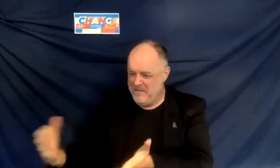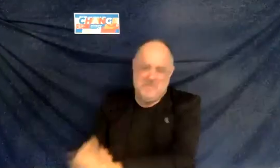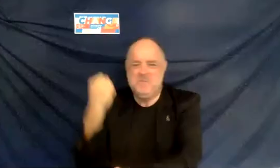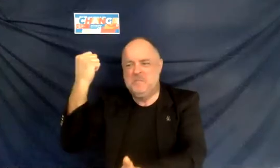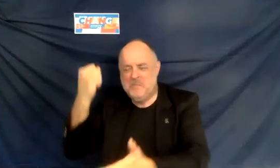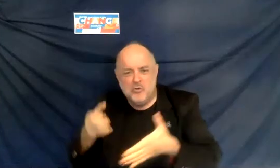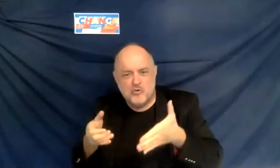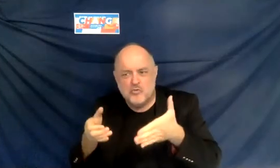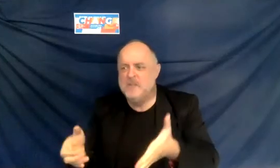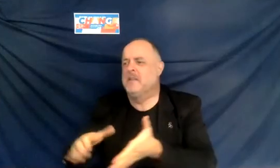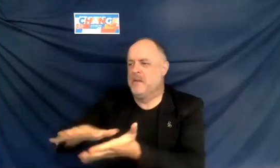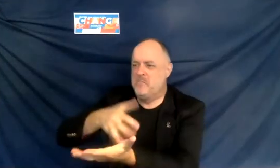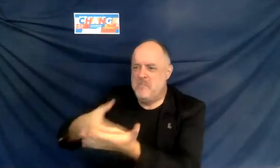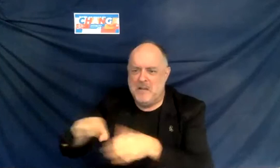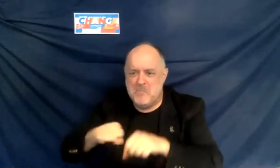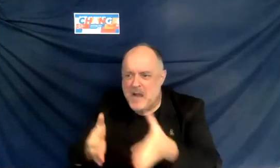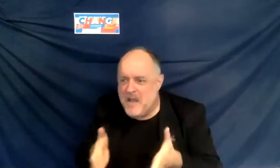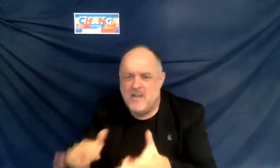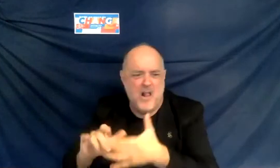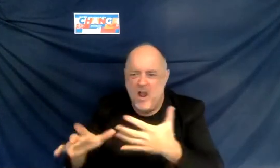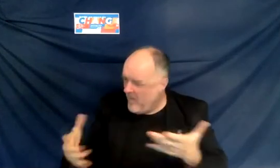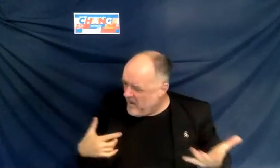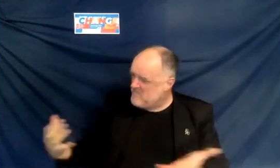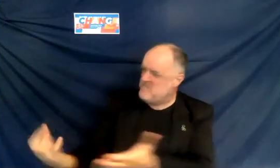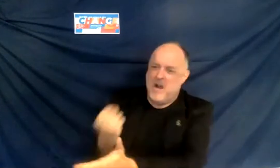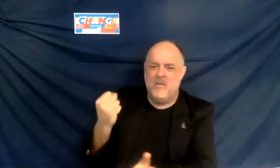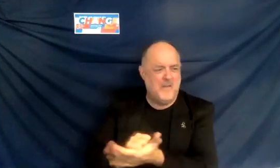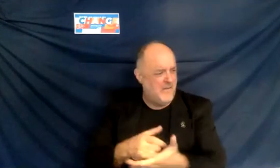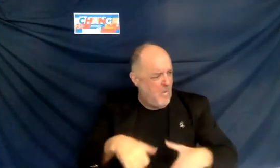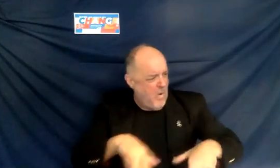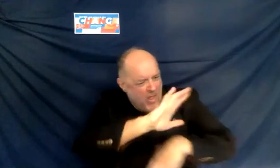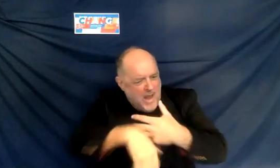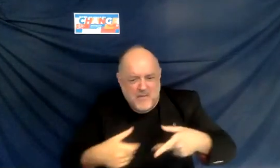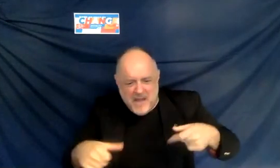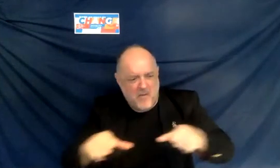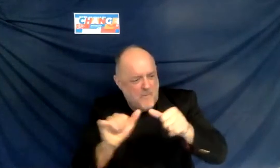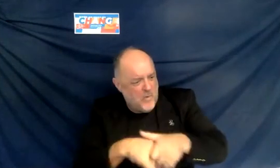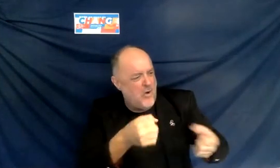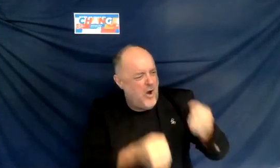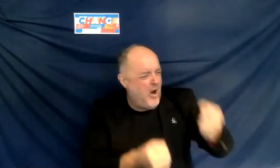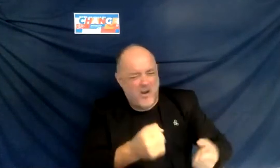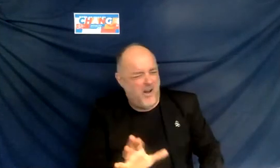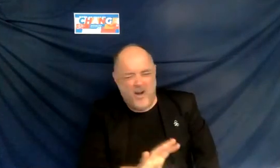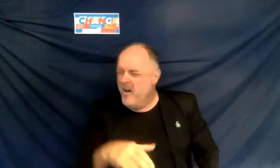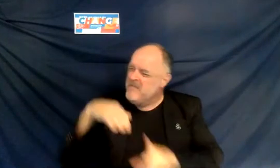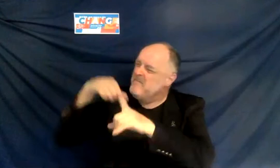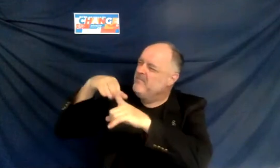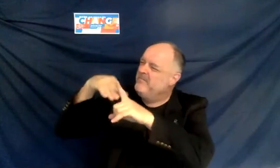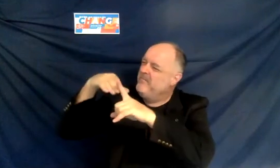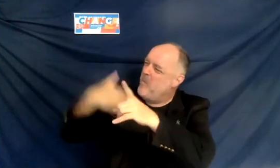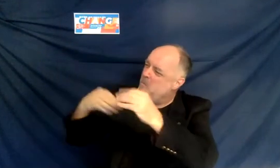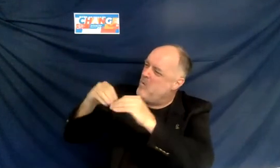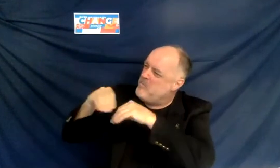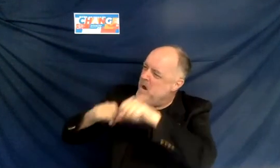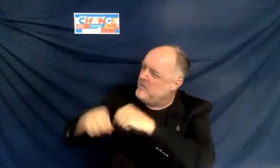and they realized that all this space had been given to the car, and started lobbying their politicians, finding